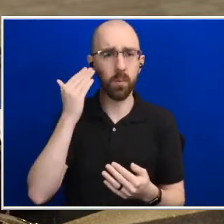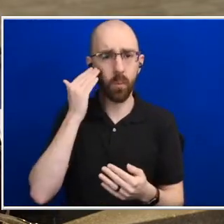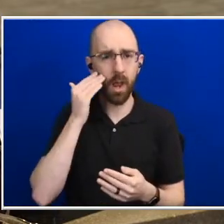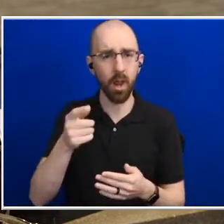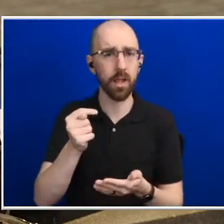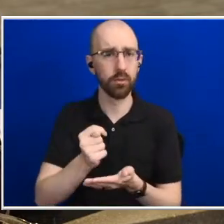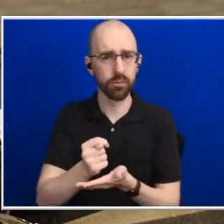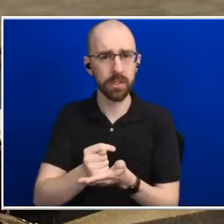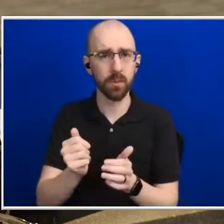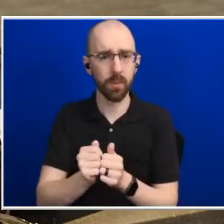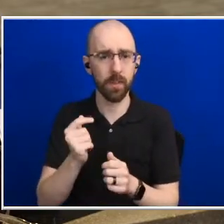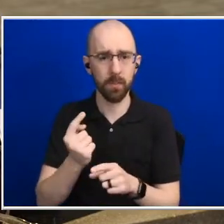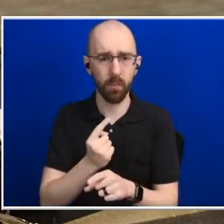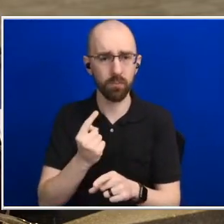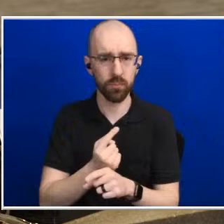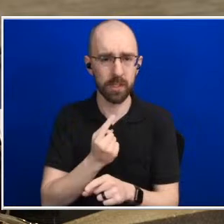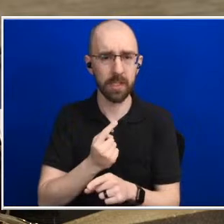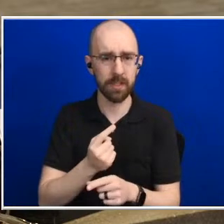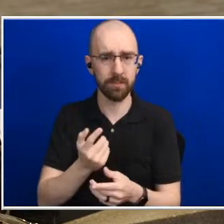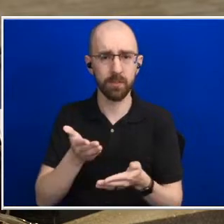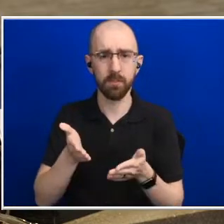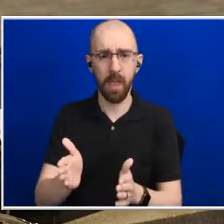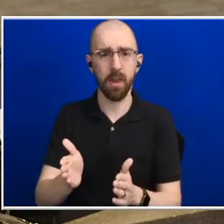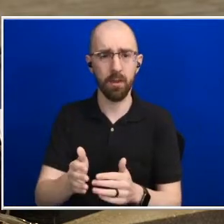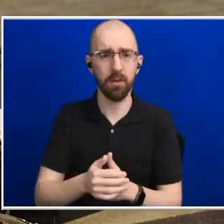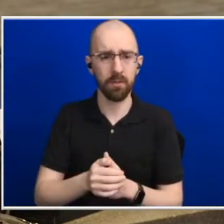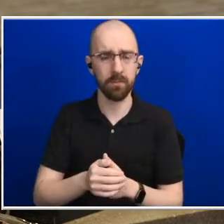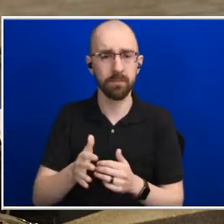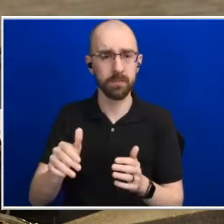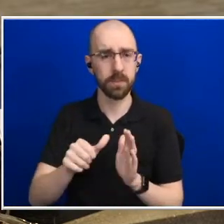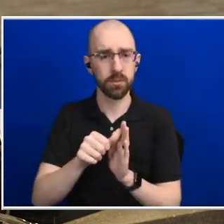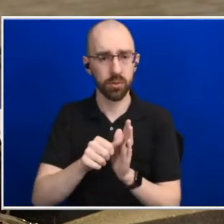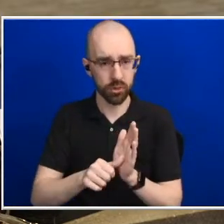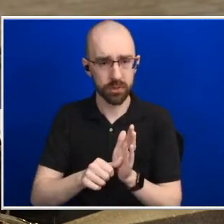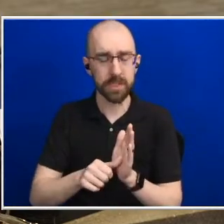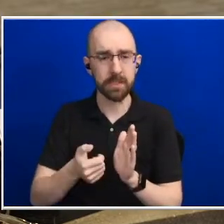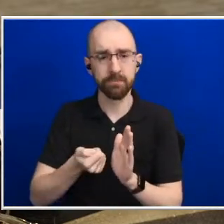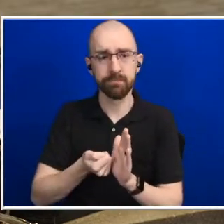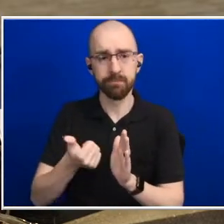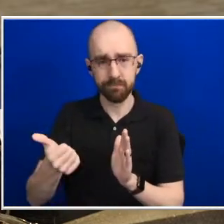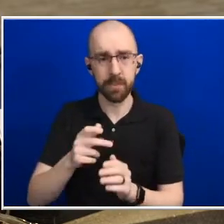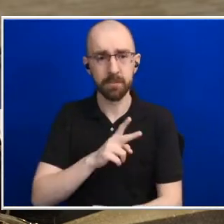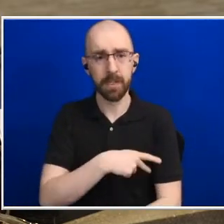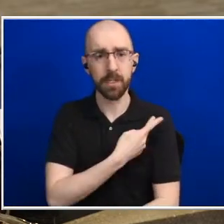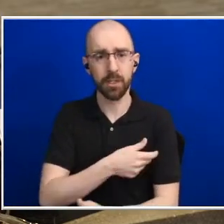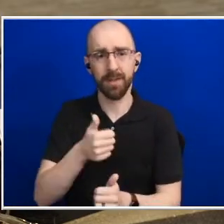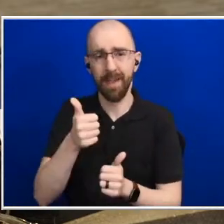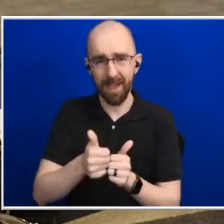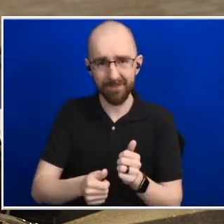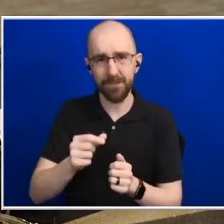appropriate manner, that being surgically ridding the patient of every last sarcoma cell.